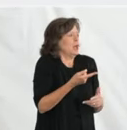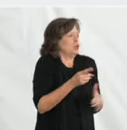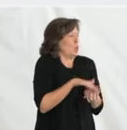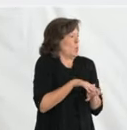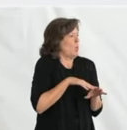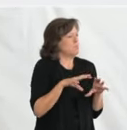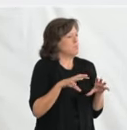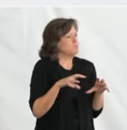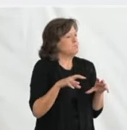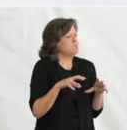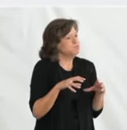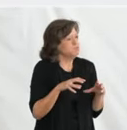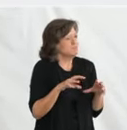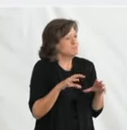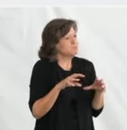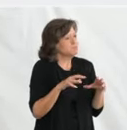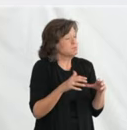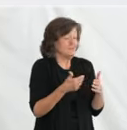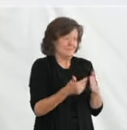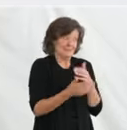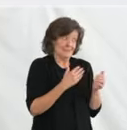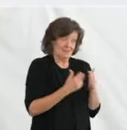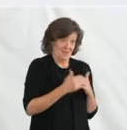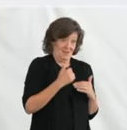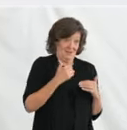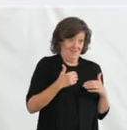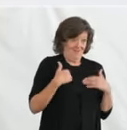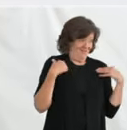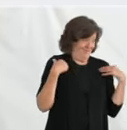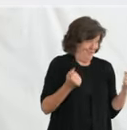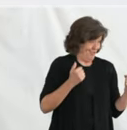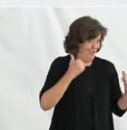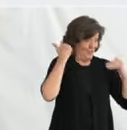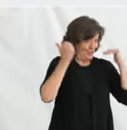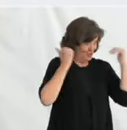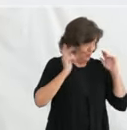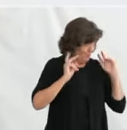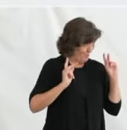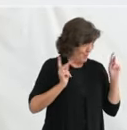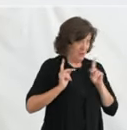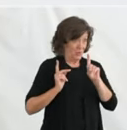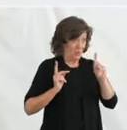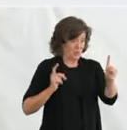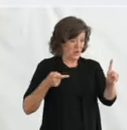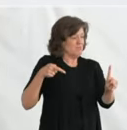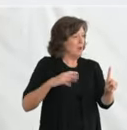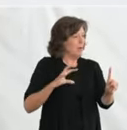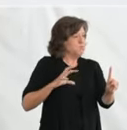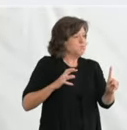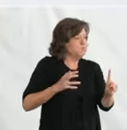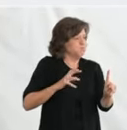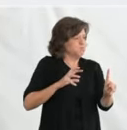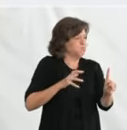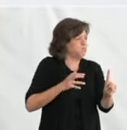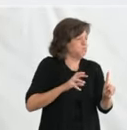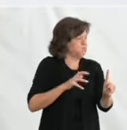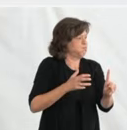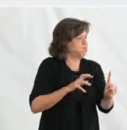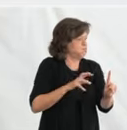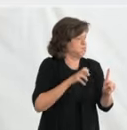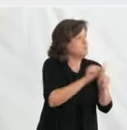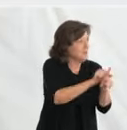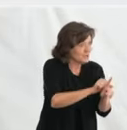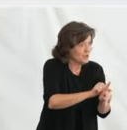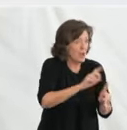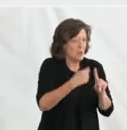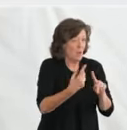able to chase down healthy adult human beings running as fast as they can. And when it gets on you,